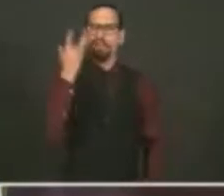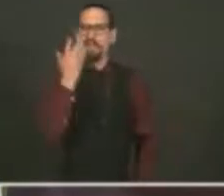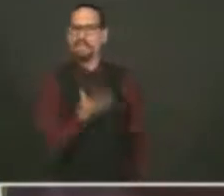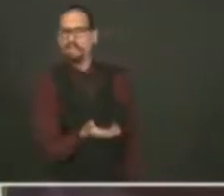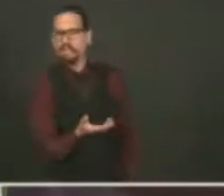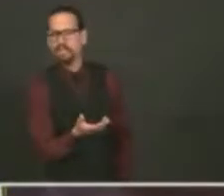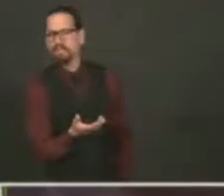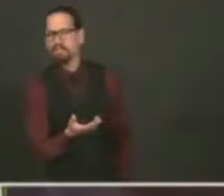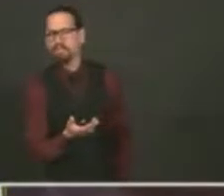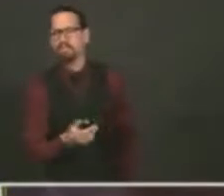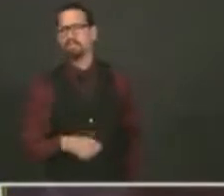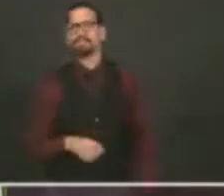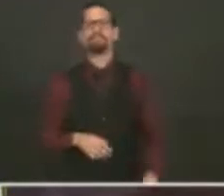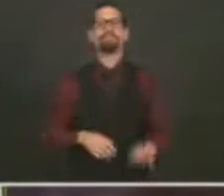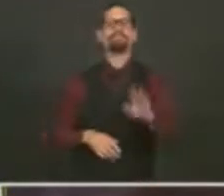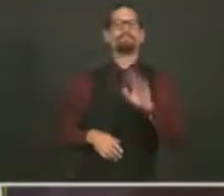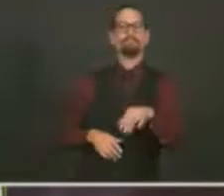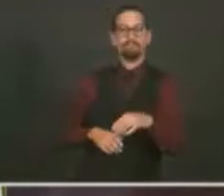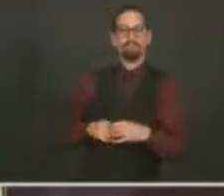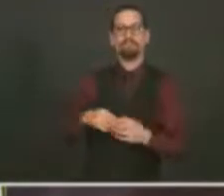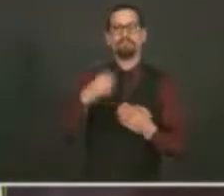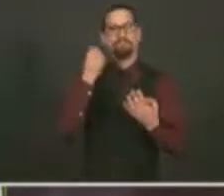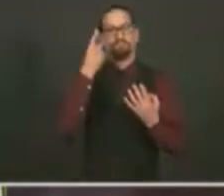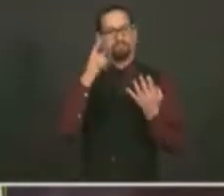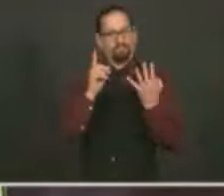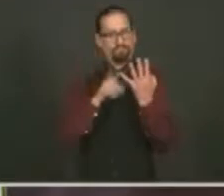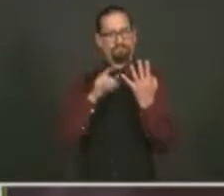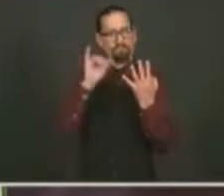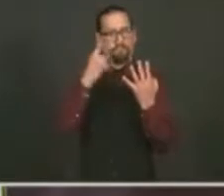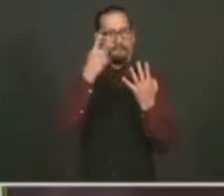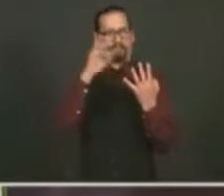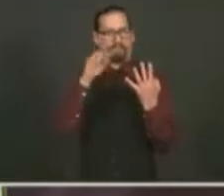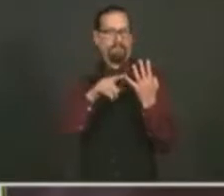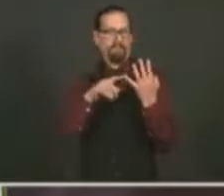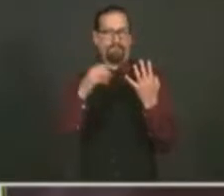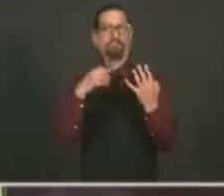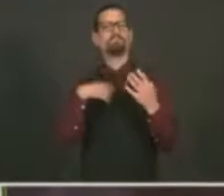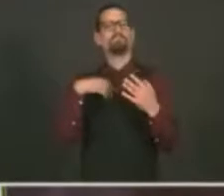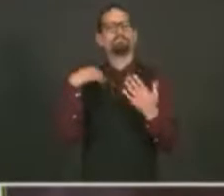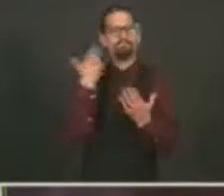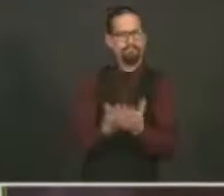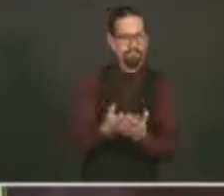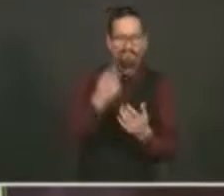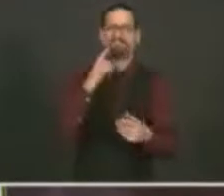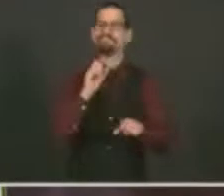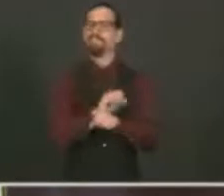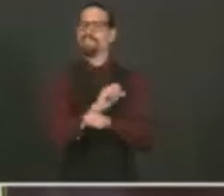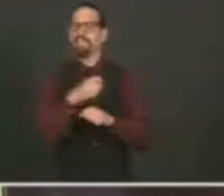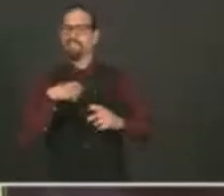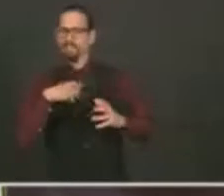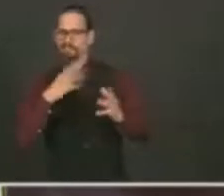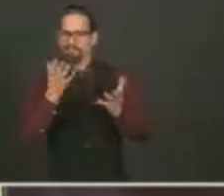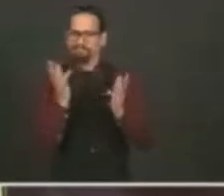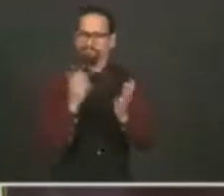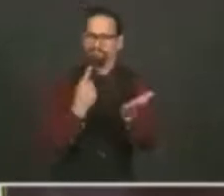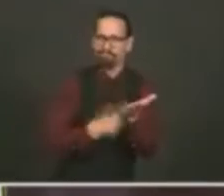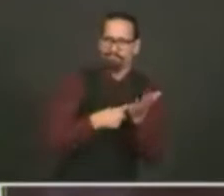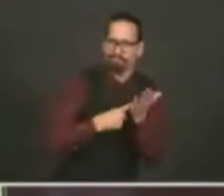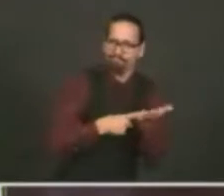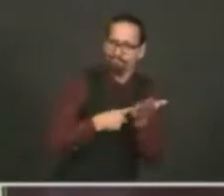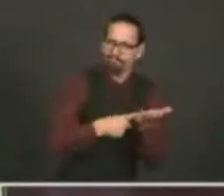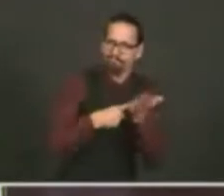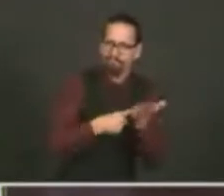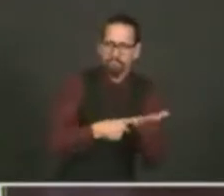with them immediately to respond to and correct the issues that were at hand. And